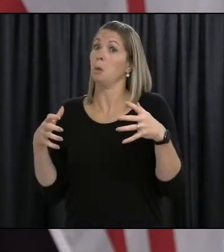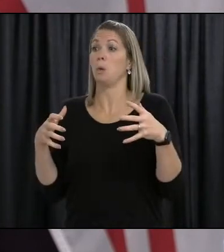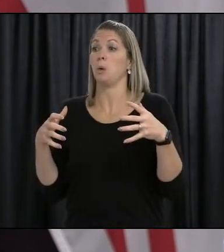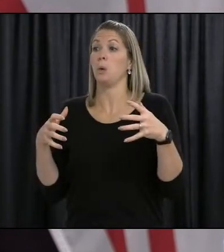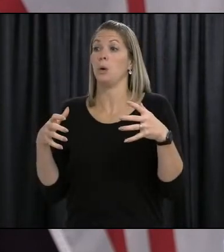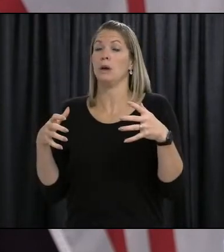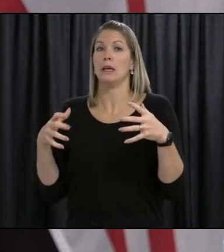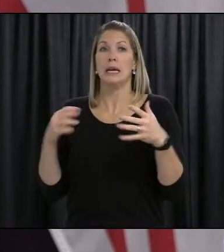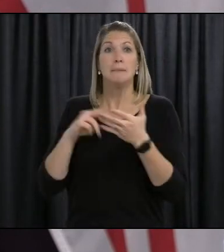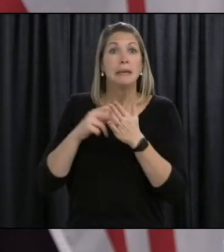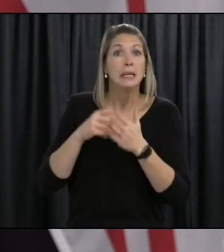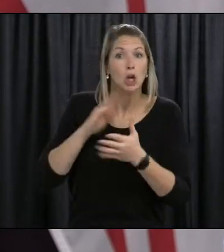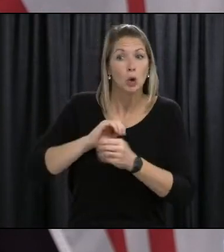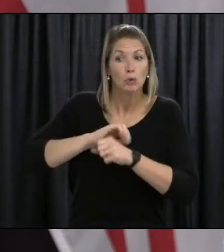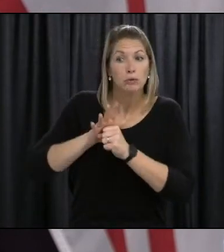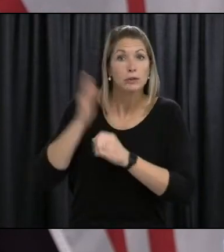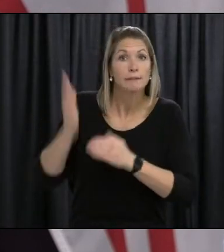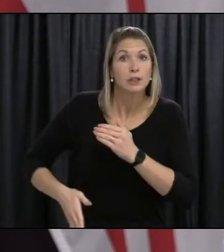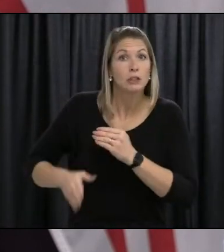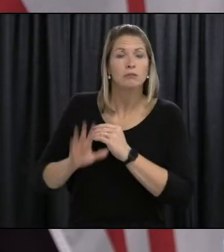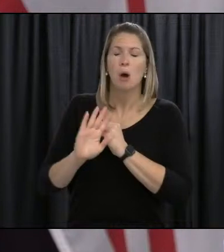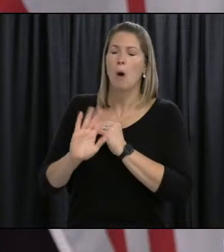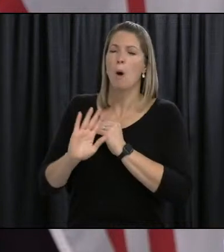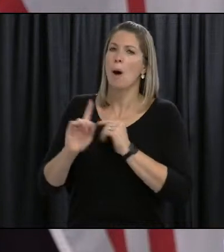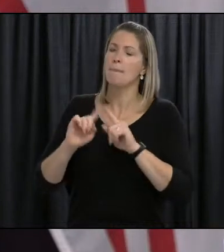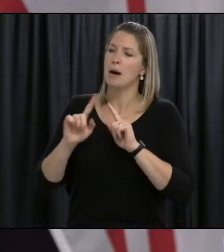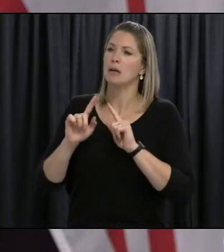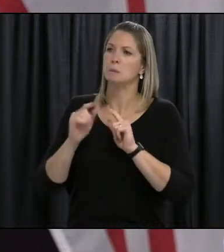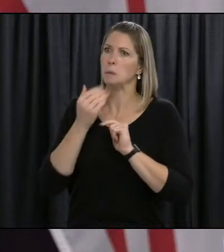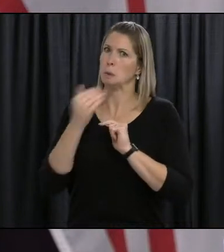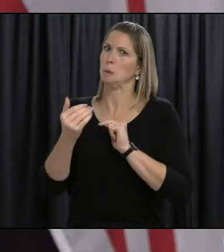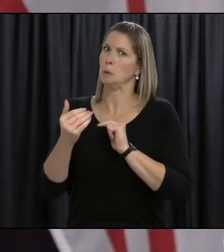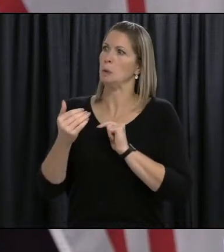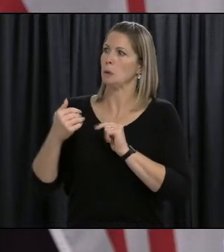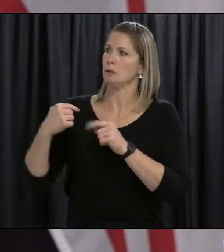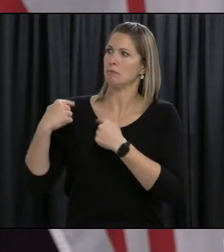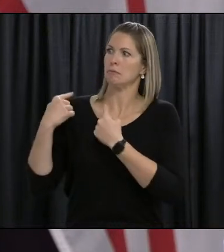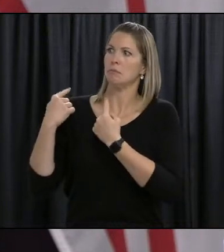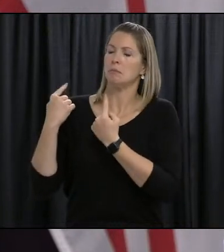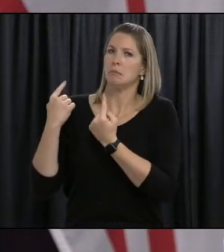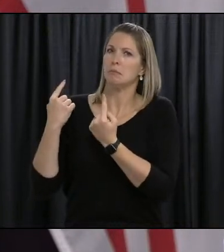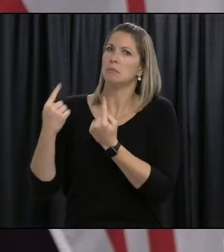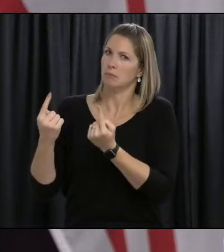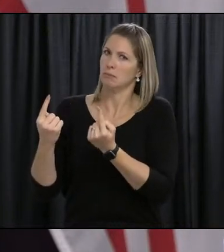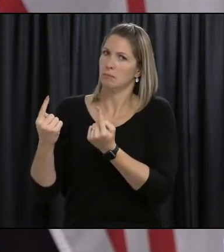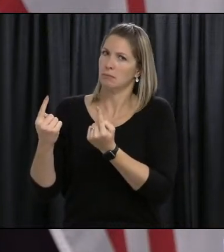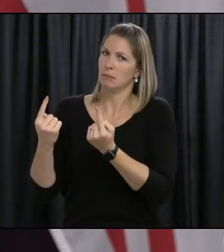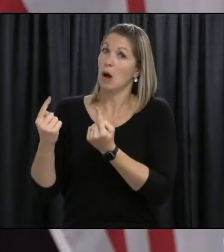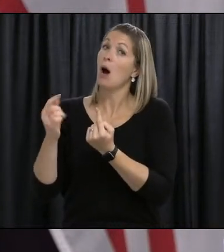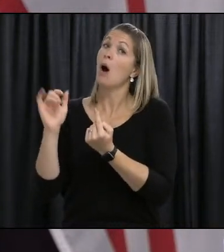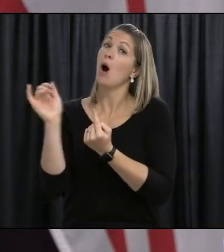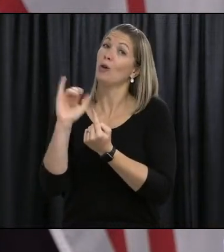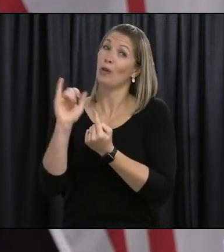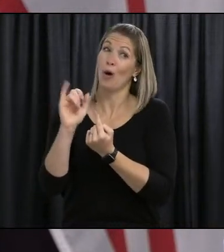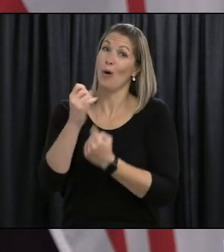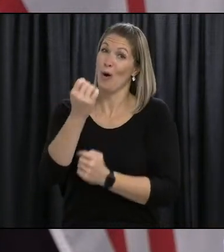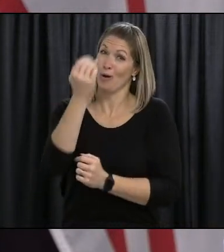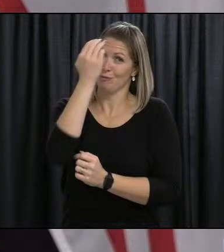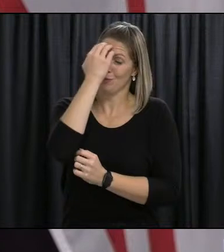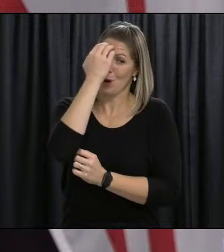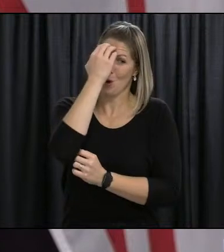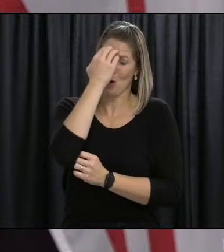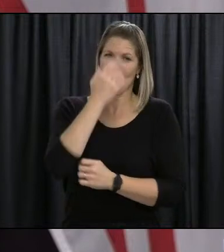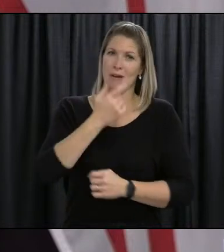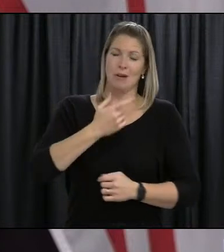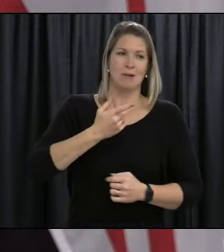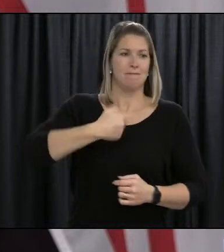situation in which we find ourselves. This has come with a variety of emotions. At the